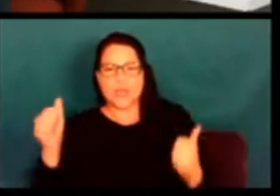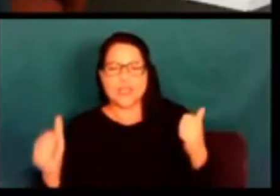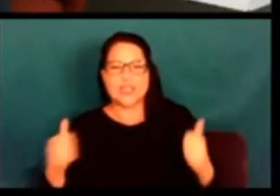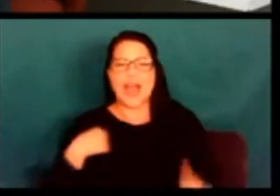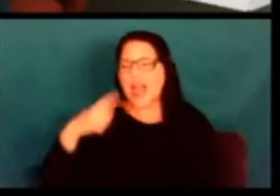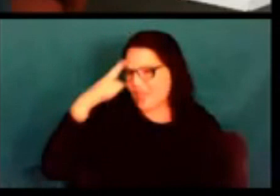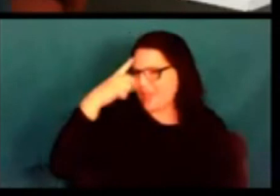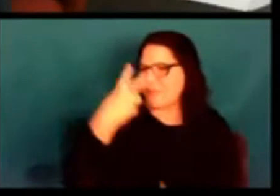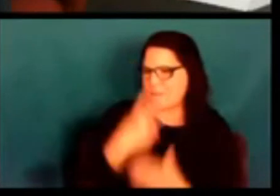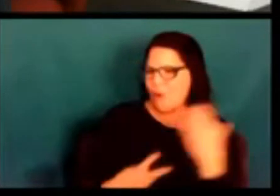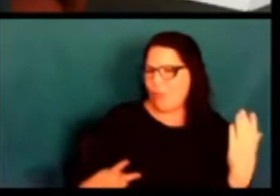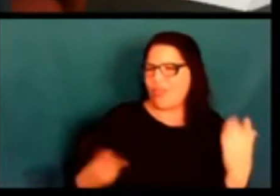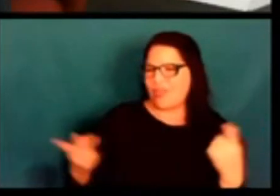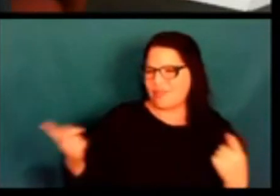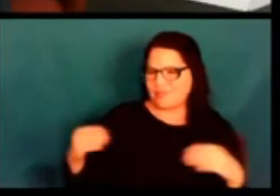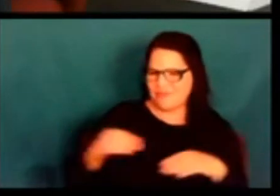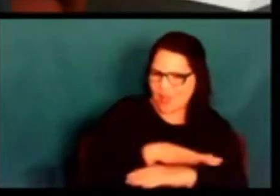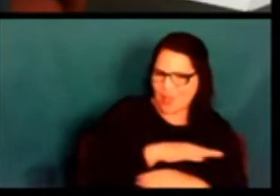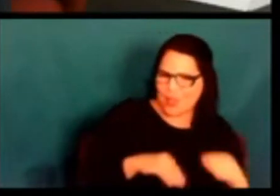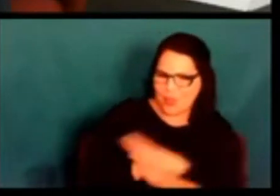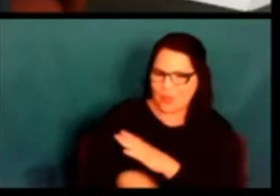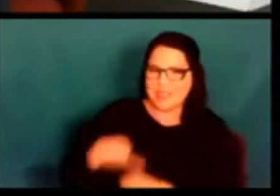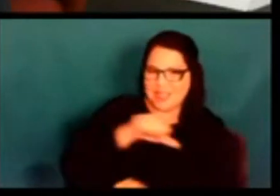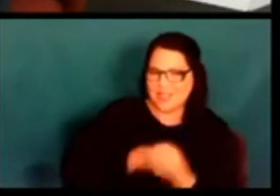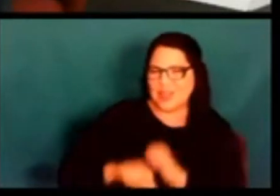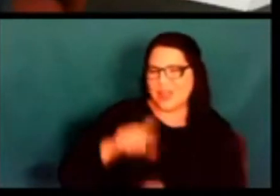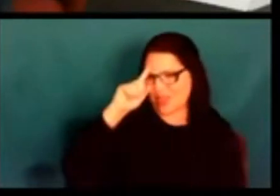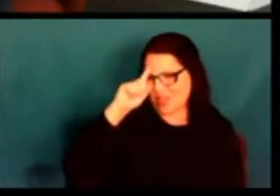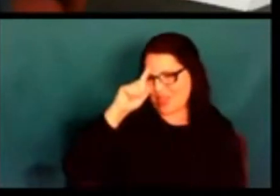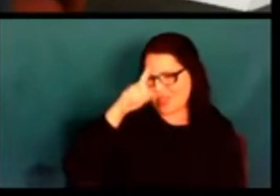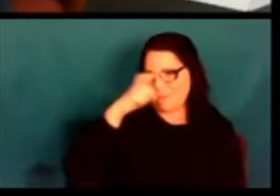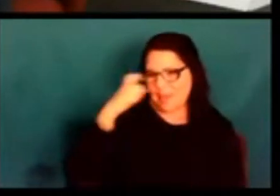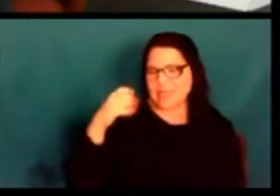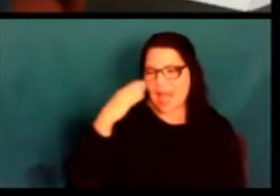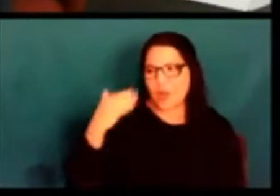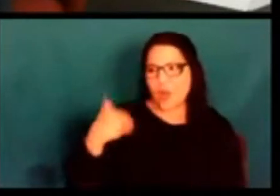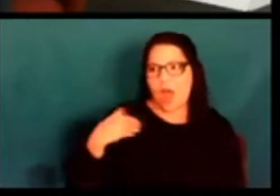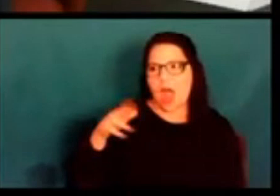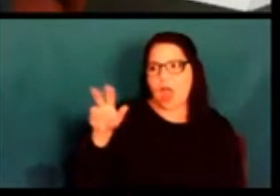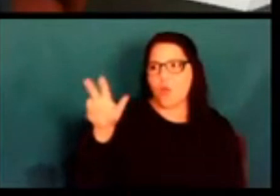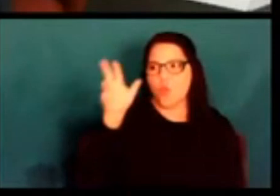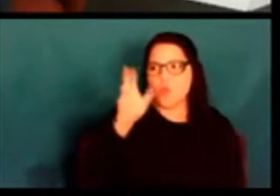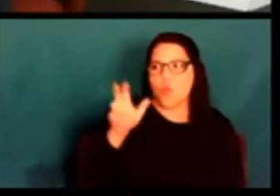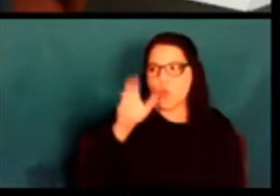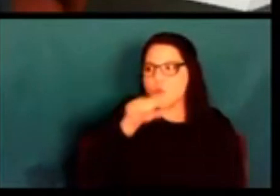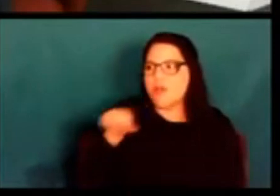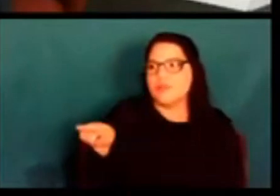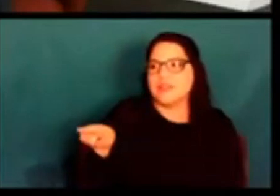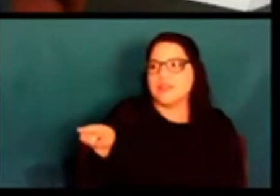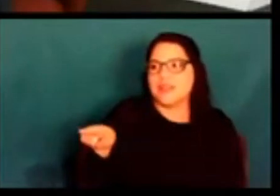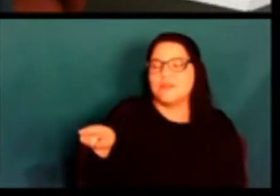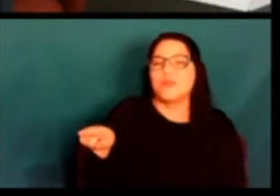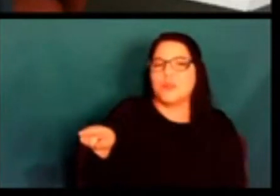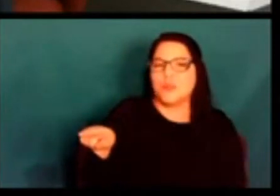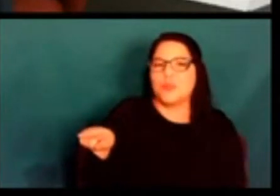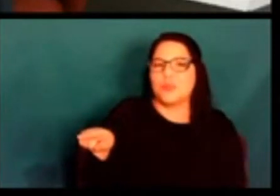both ways. You know, I think that happened both ways. I know I peeped him. And then, you know, when